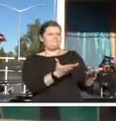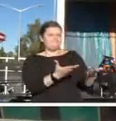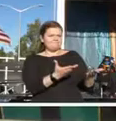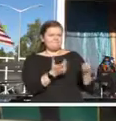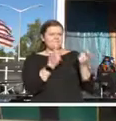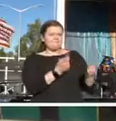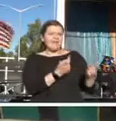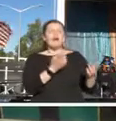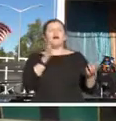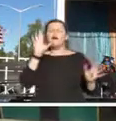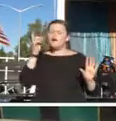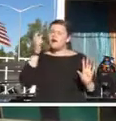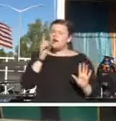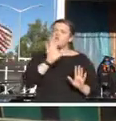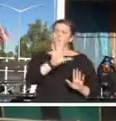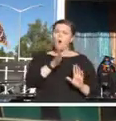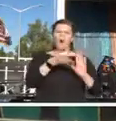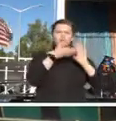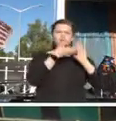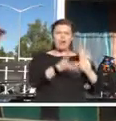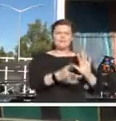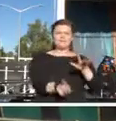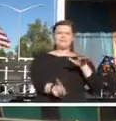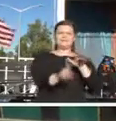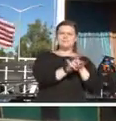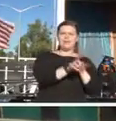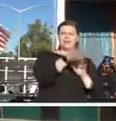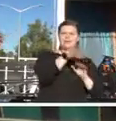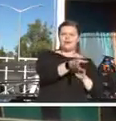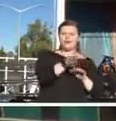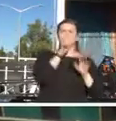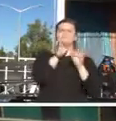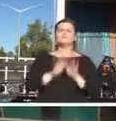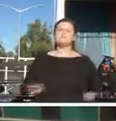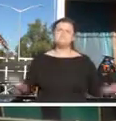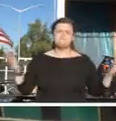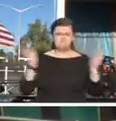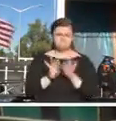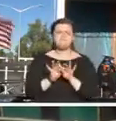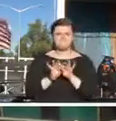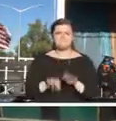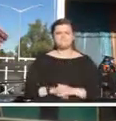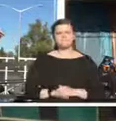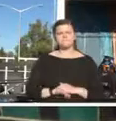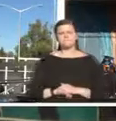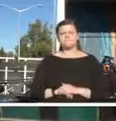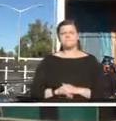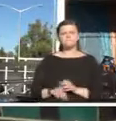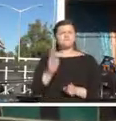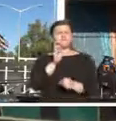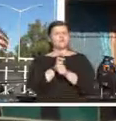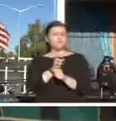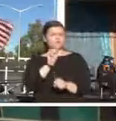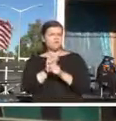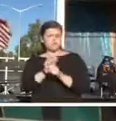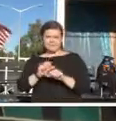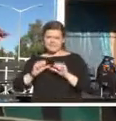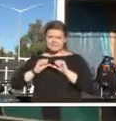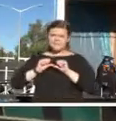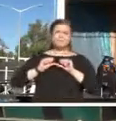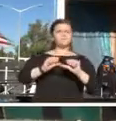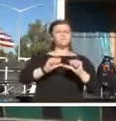the impact of your presence. So another quick thing, while hard work and persistence are definitely important for